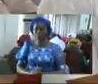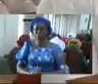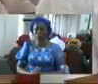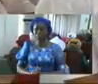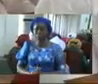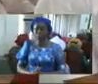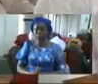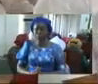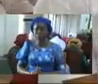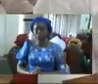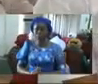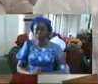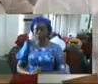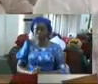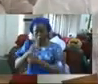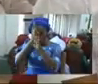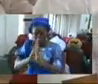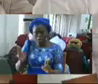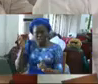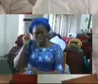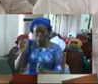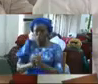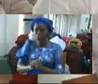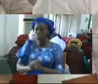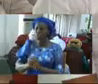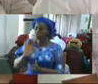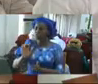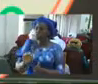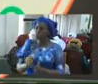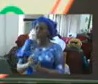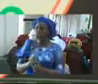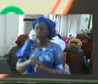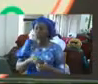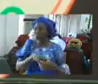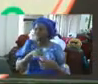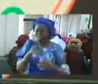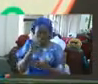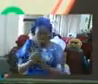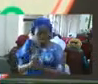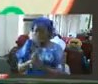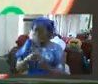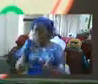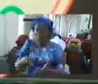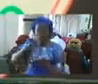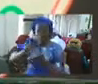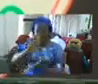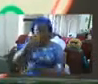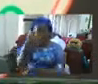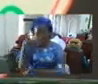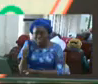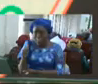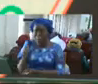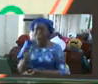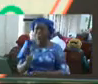with our first fruits. We paid our tithes. We gave our offerings in spite of what some people